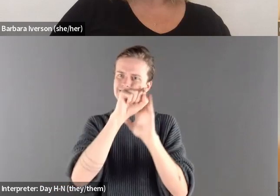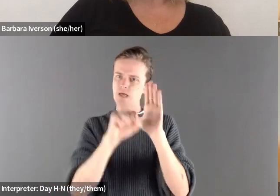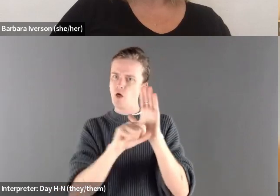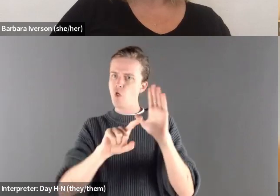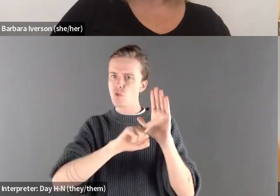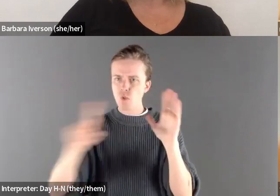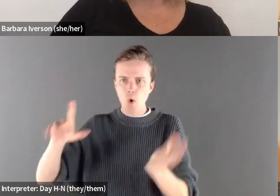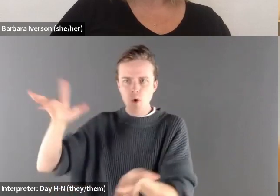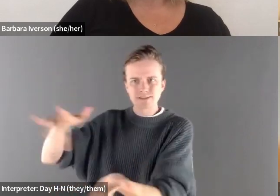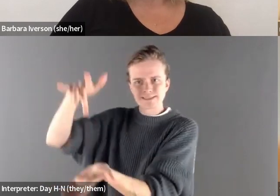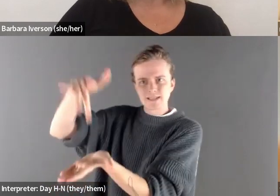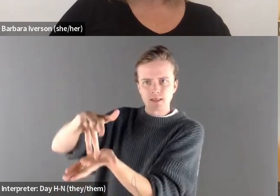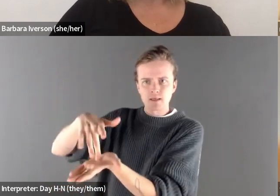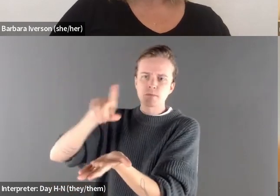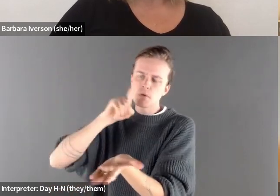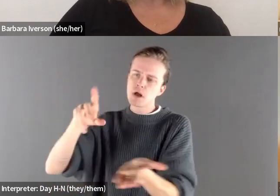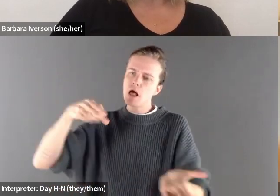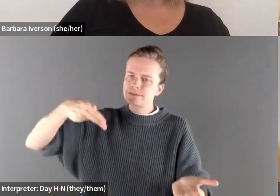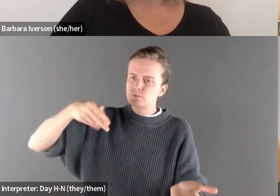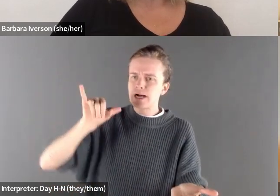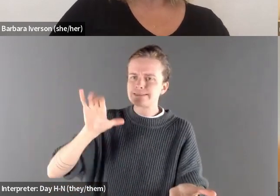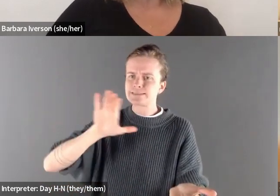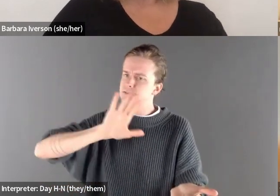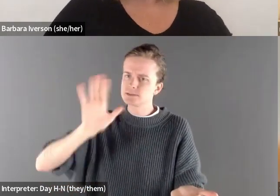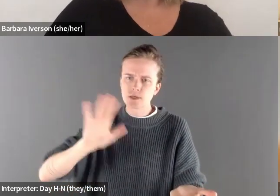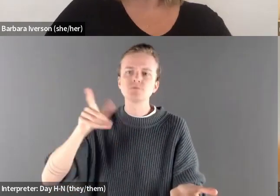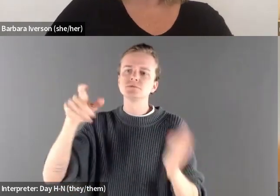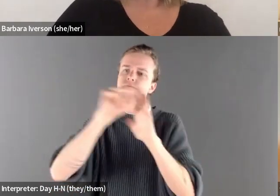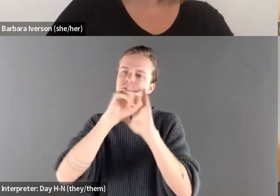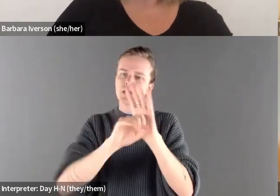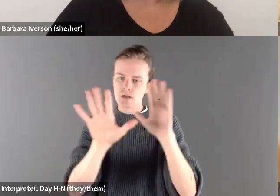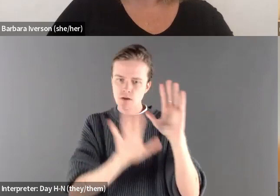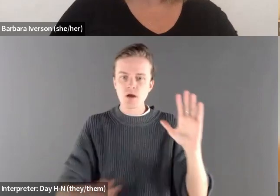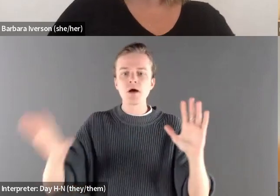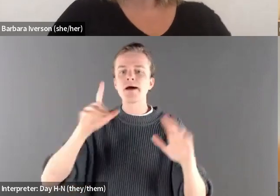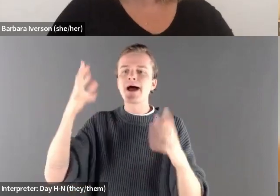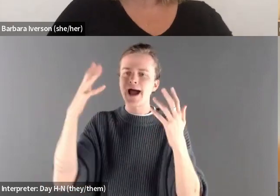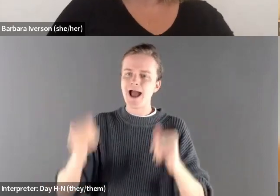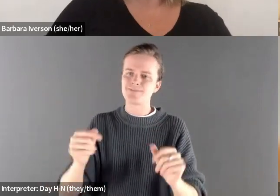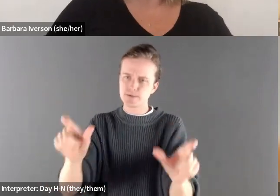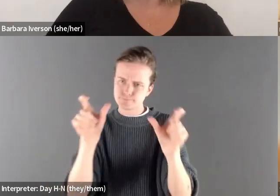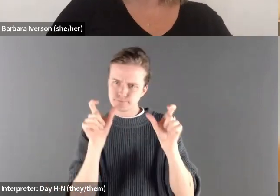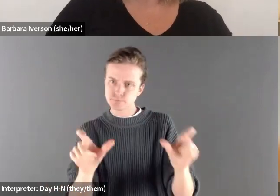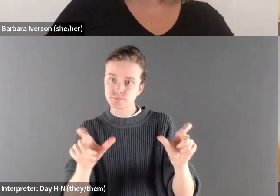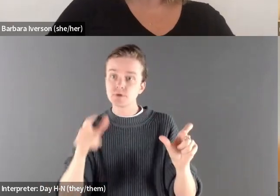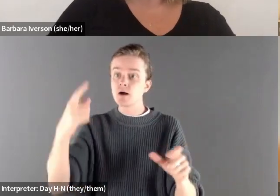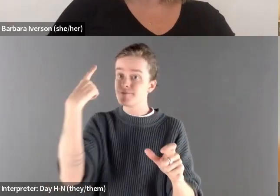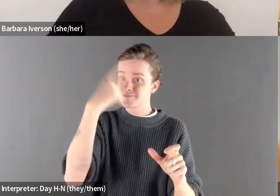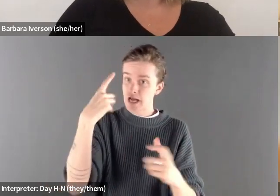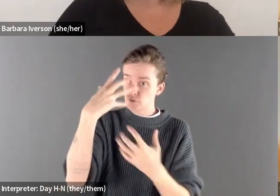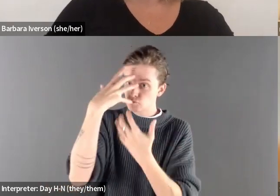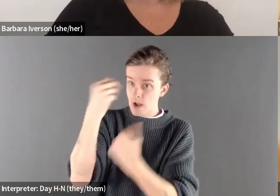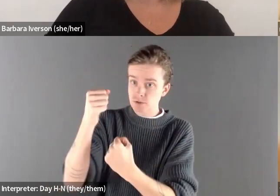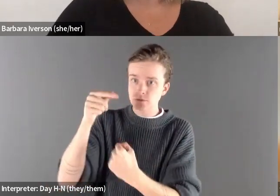recognition at schools, which is also, again, really crucial given the changing discourse towards the use of facial recognition